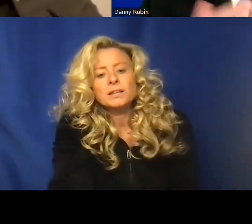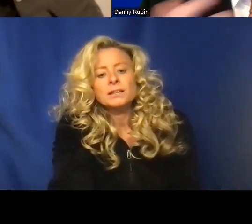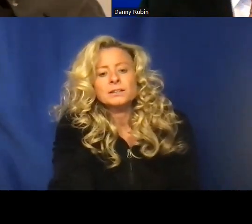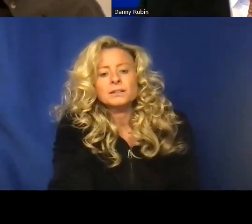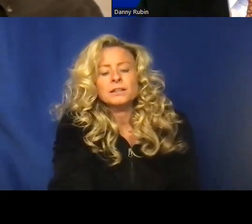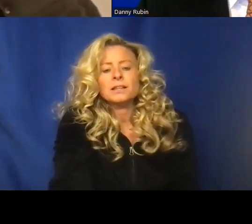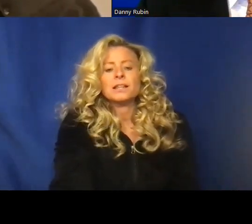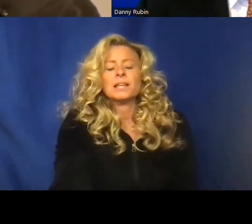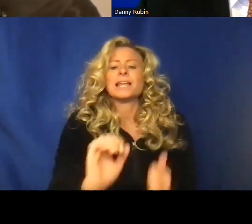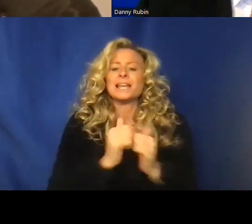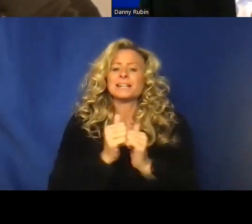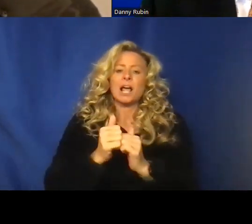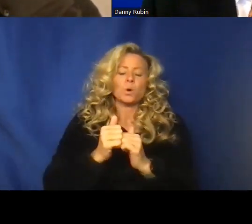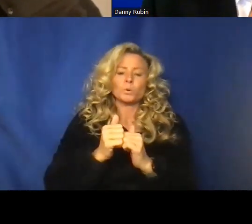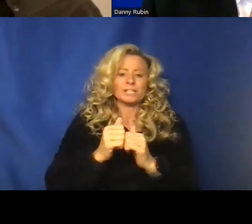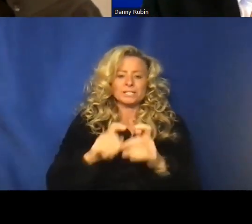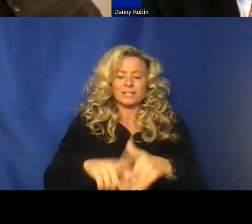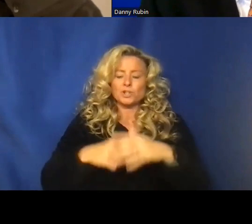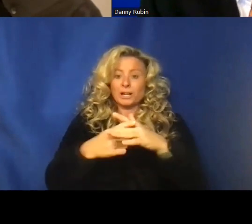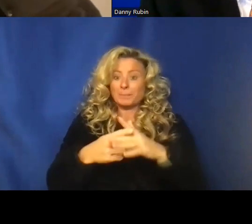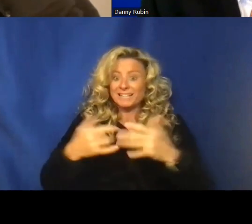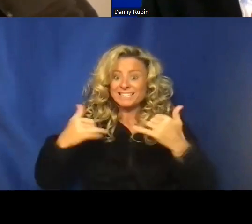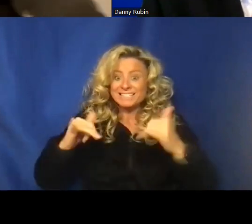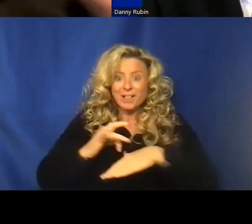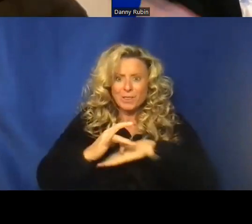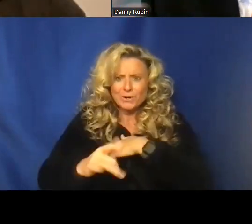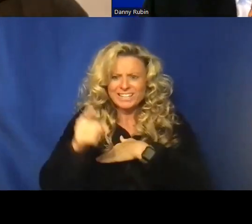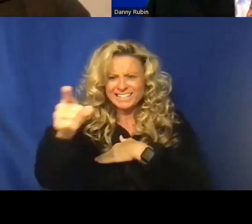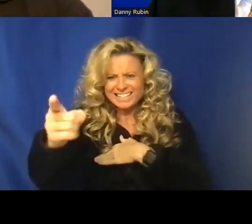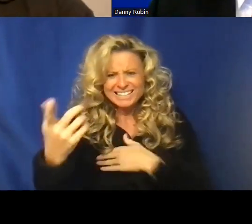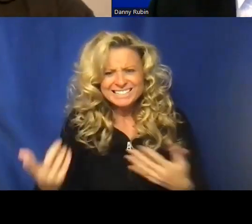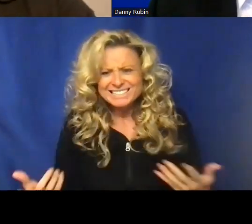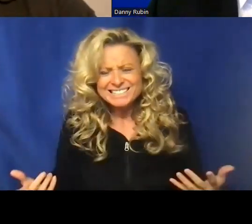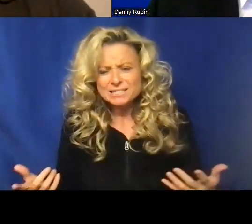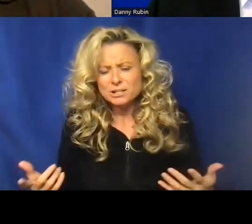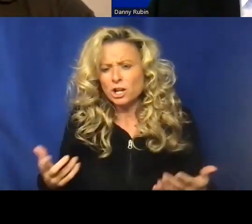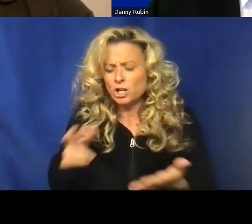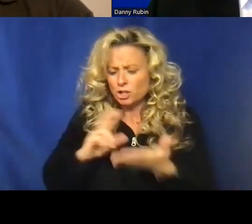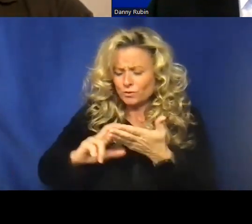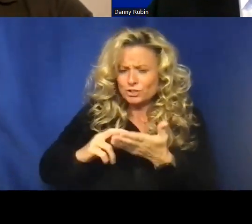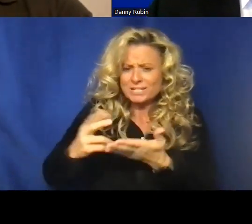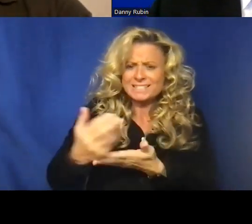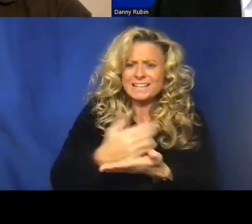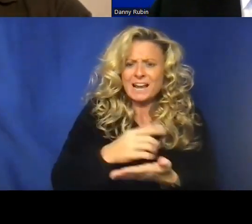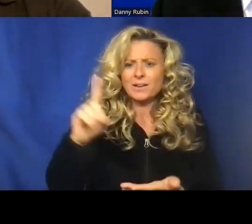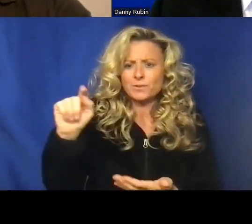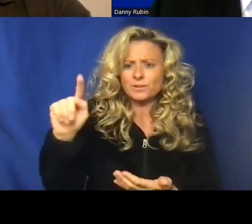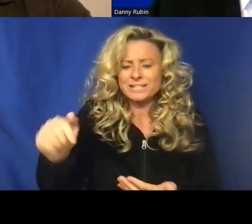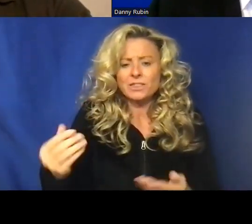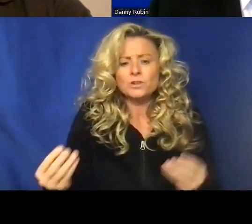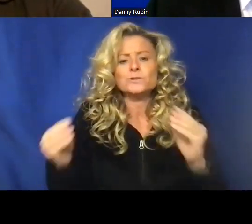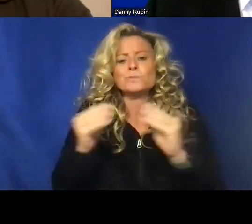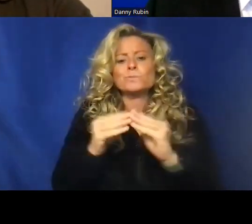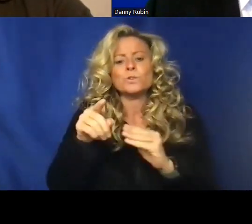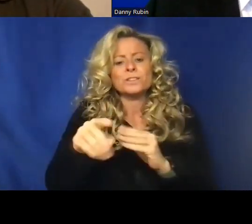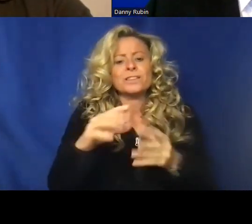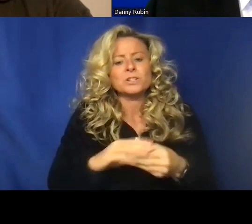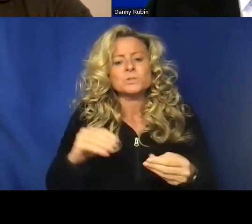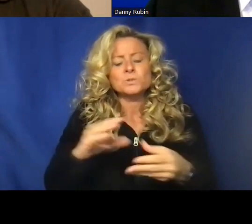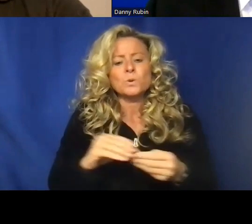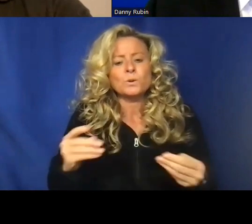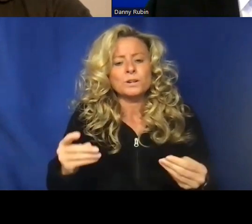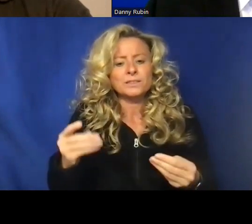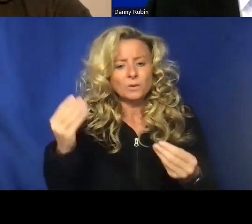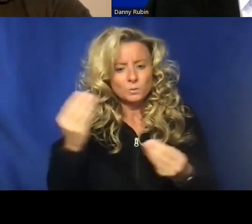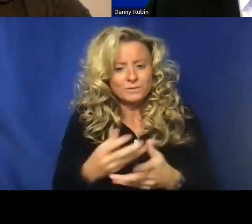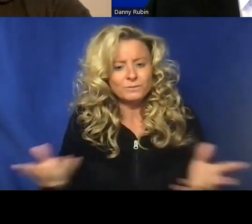Paul that it's still very early. He's the researcher. He's still gathering data. There's a lot more to this story that will be